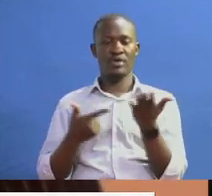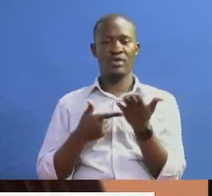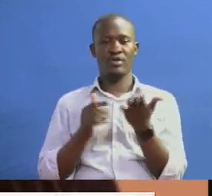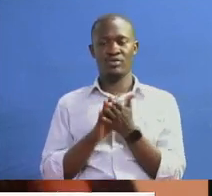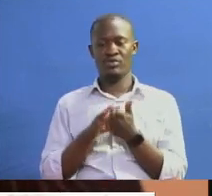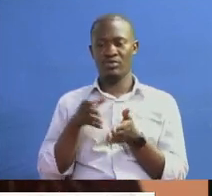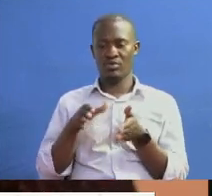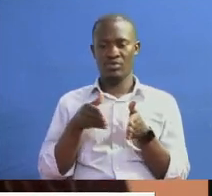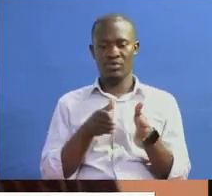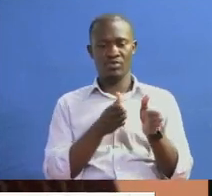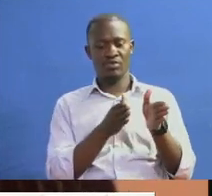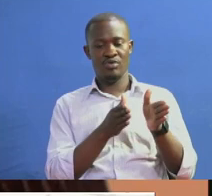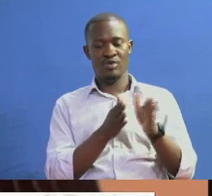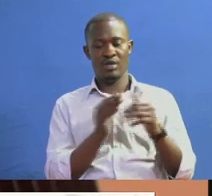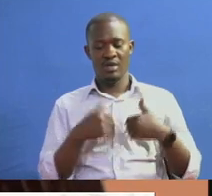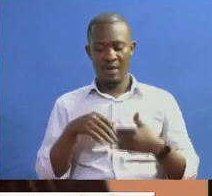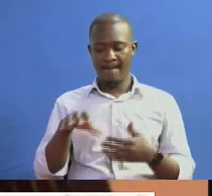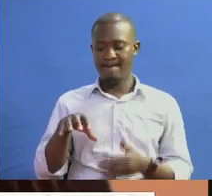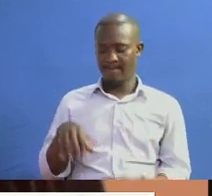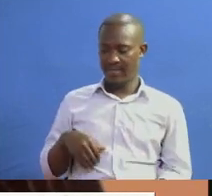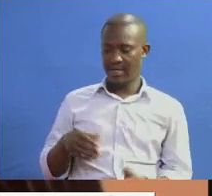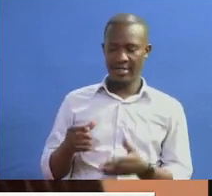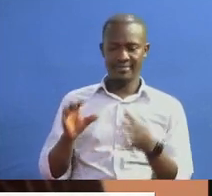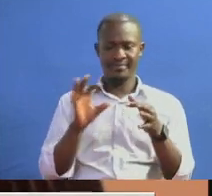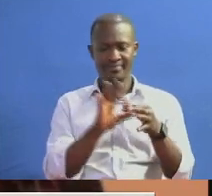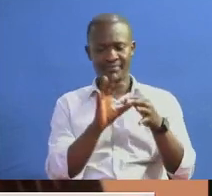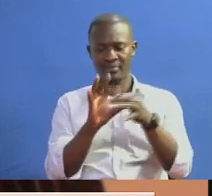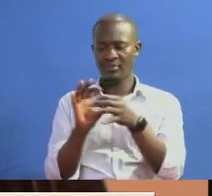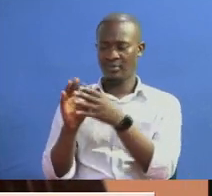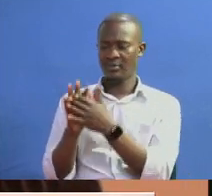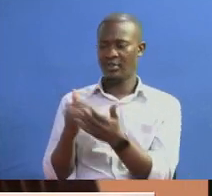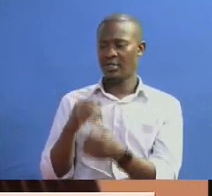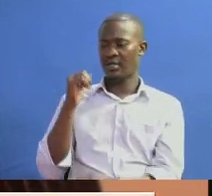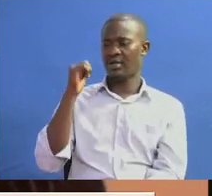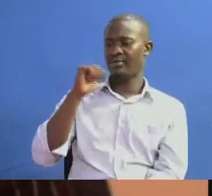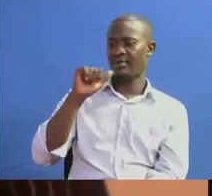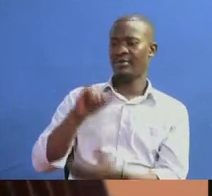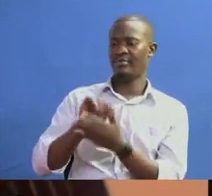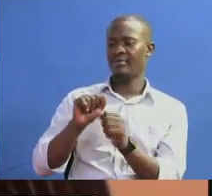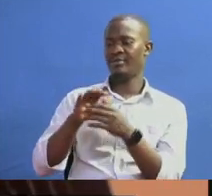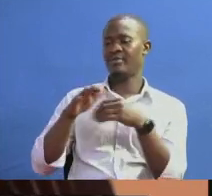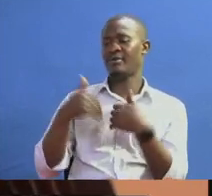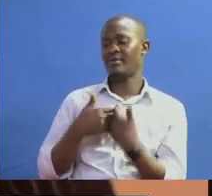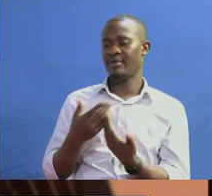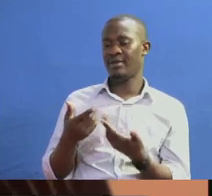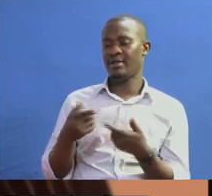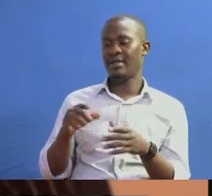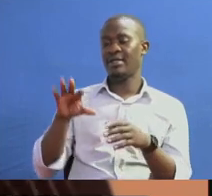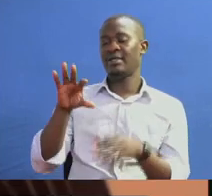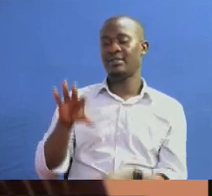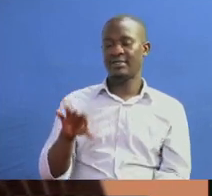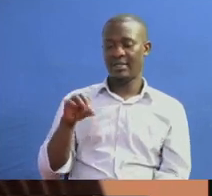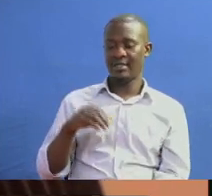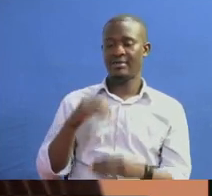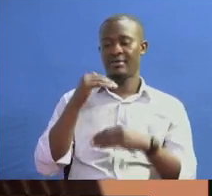about, you know, the market linkages that we can do, the digital campaigns that we can have. Let us take up our space